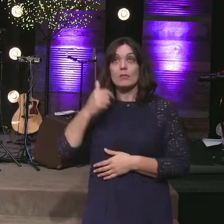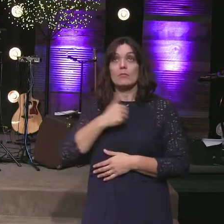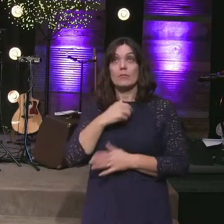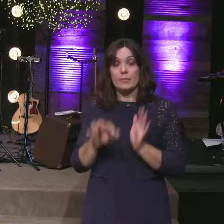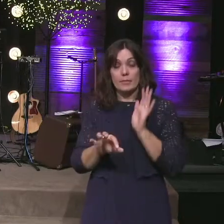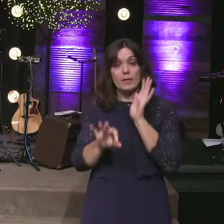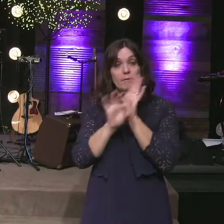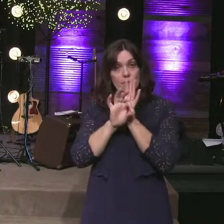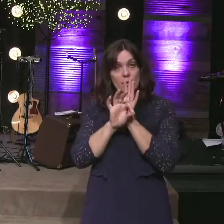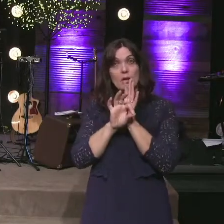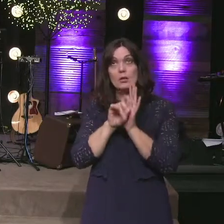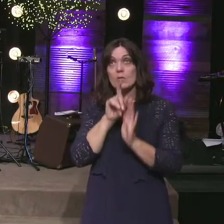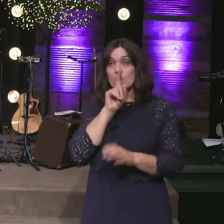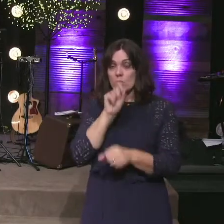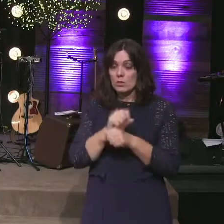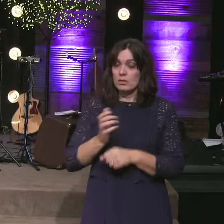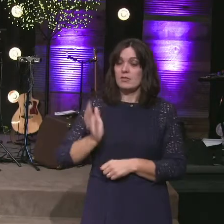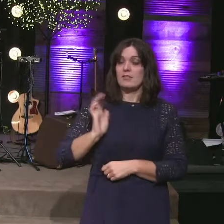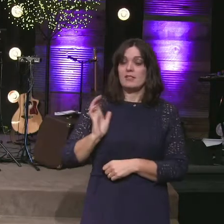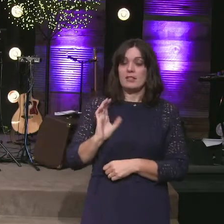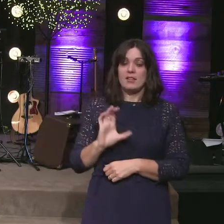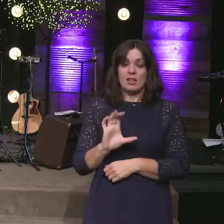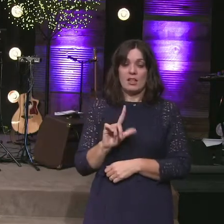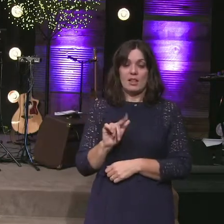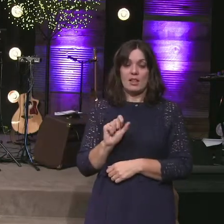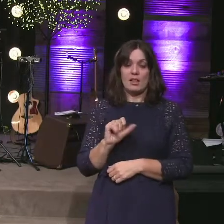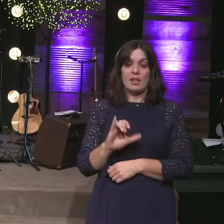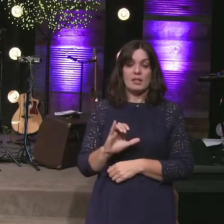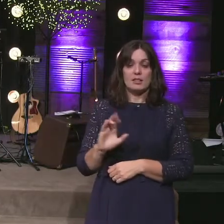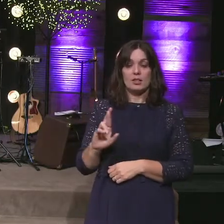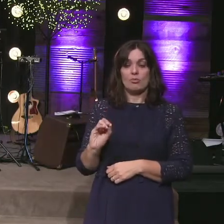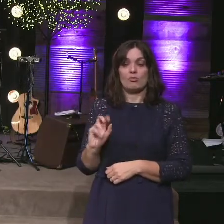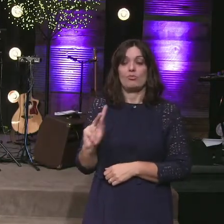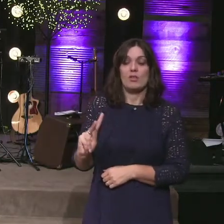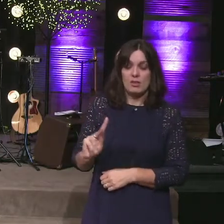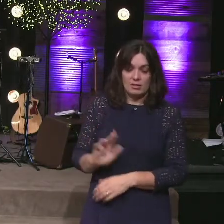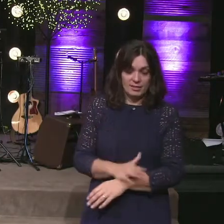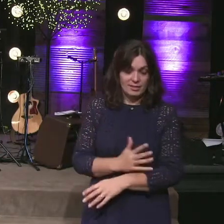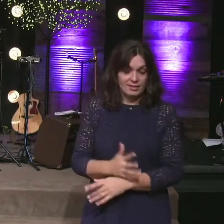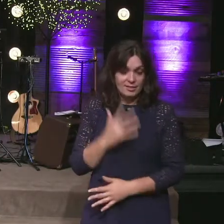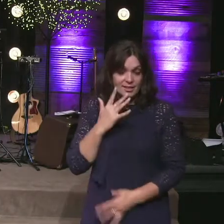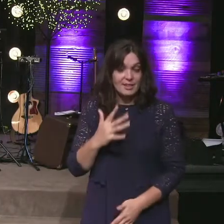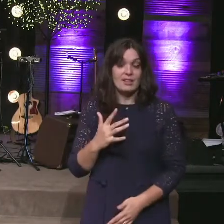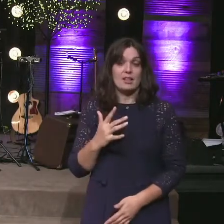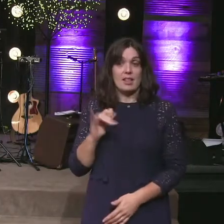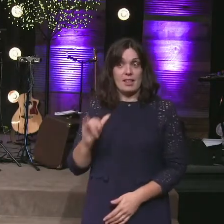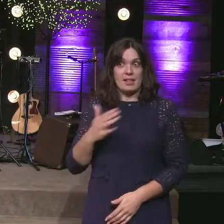it was a classic rock station. And I was like, oh, my gosh, these are the songs of my youth, you know.